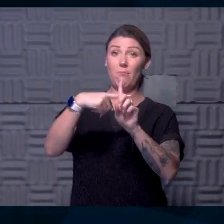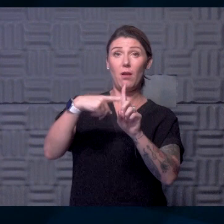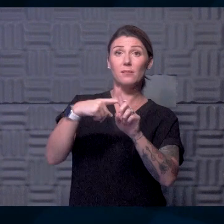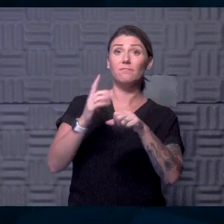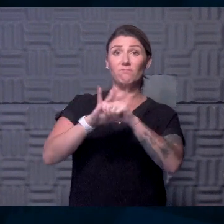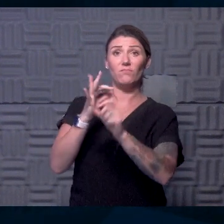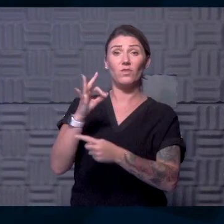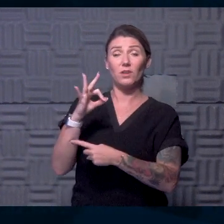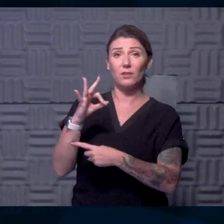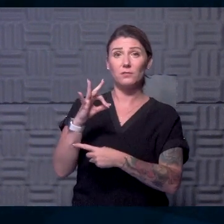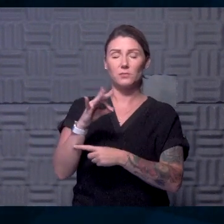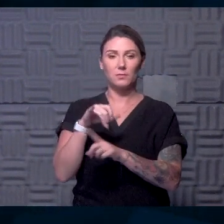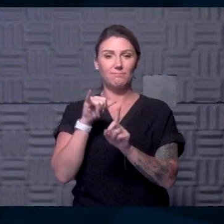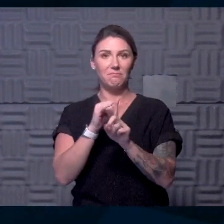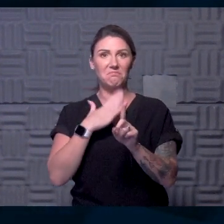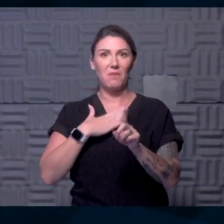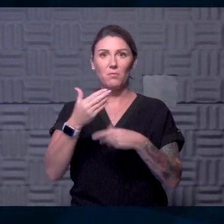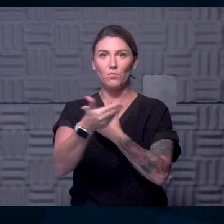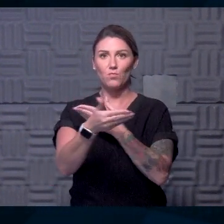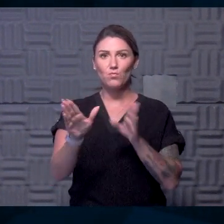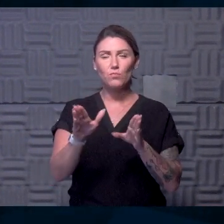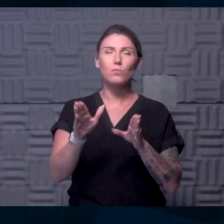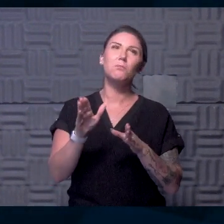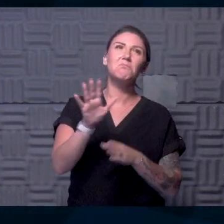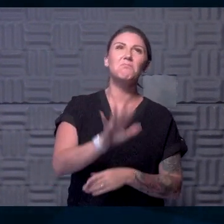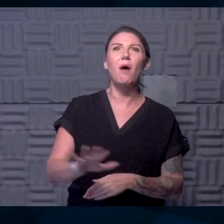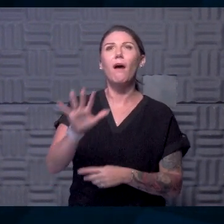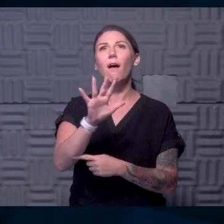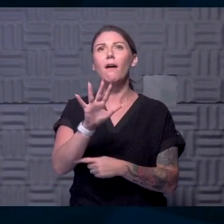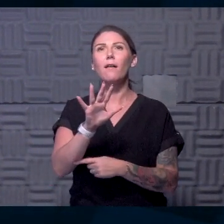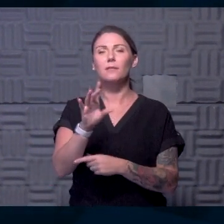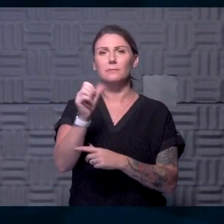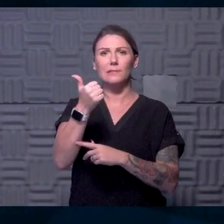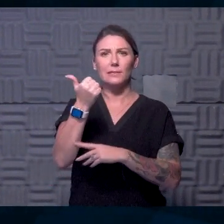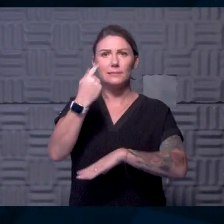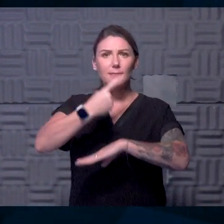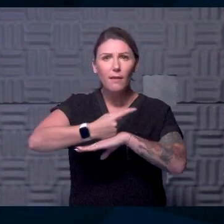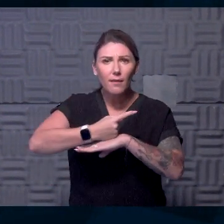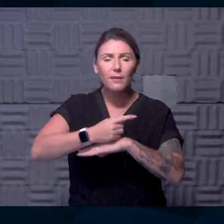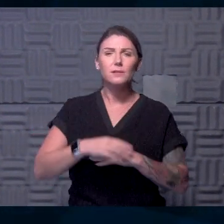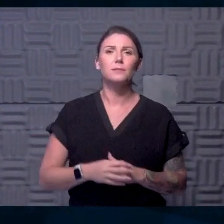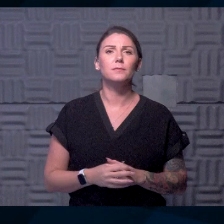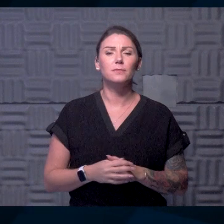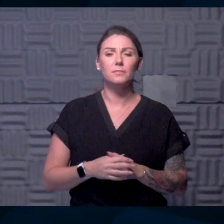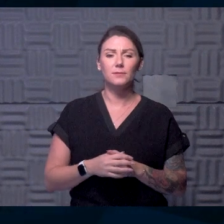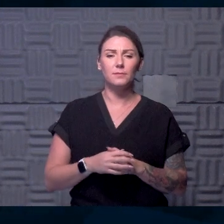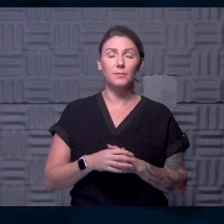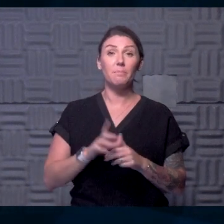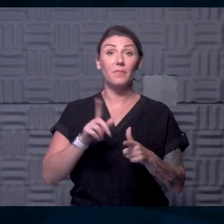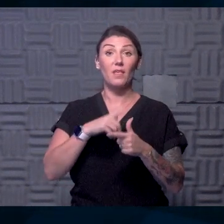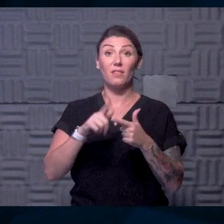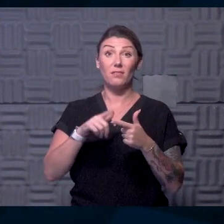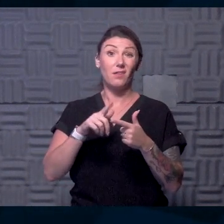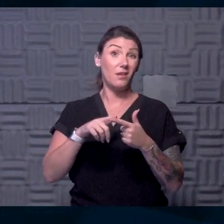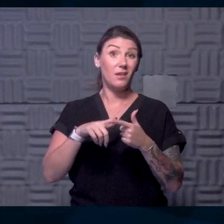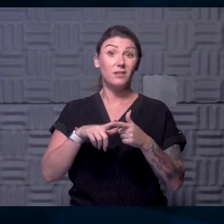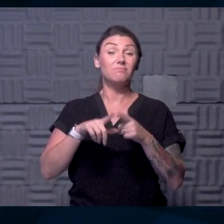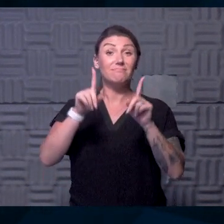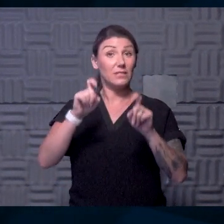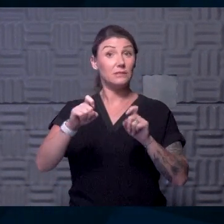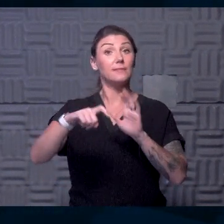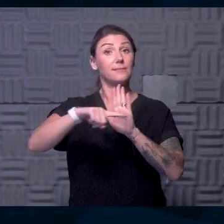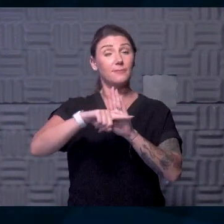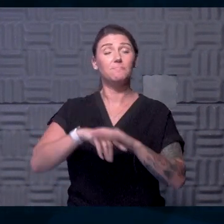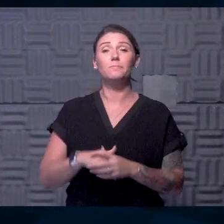so I just stayed in my room for about 10 days, and then I tested negative. Good deal.